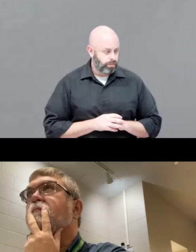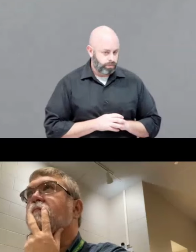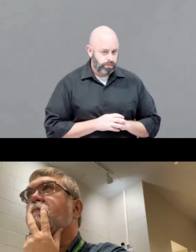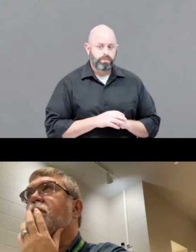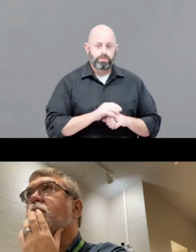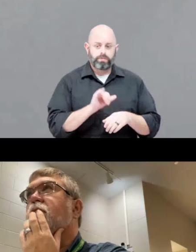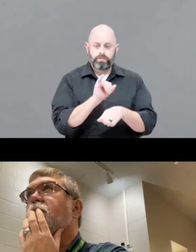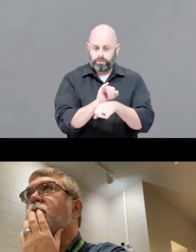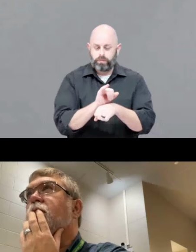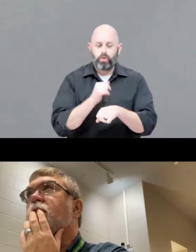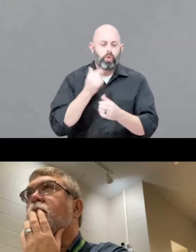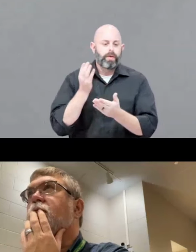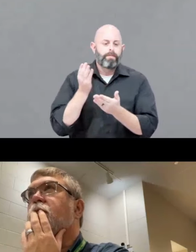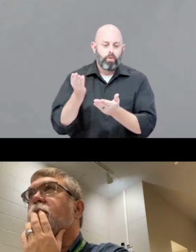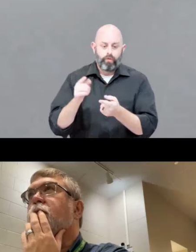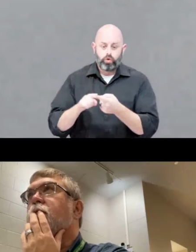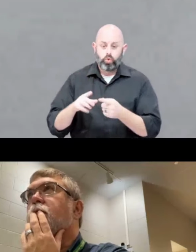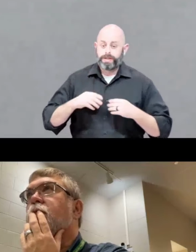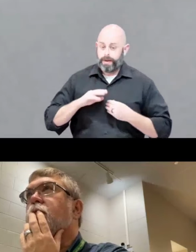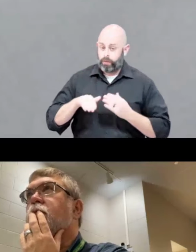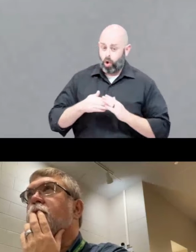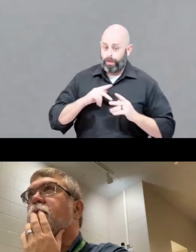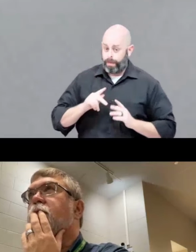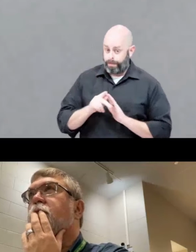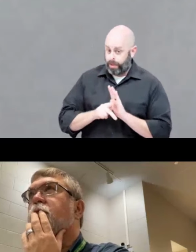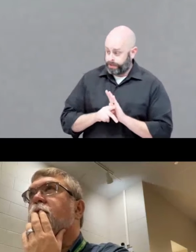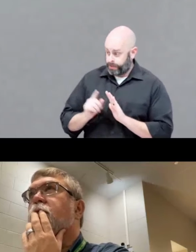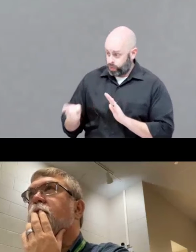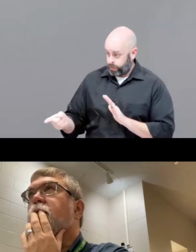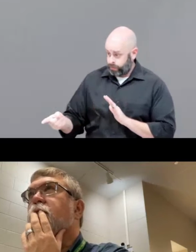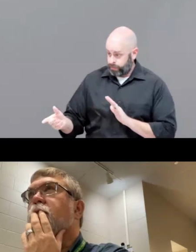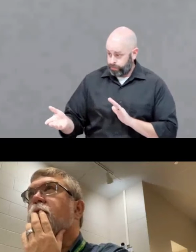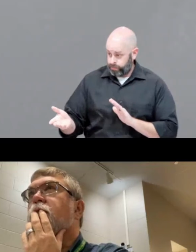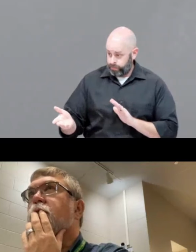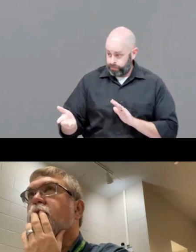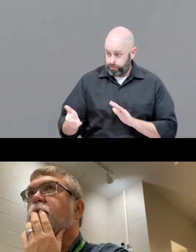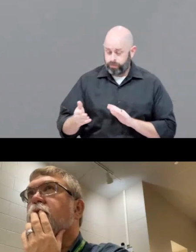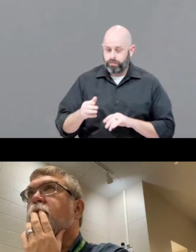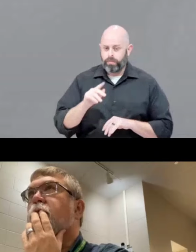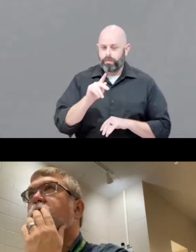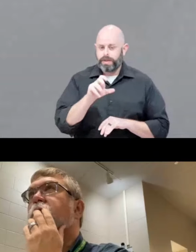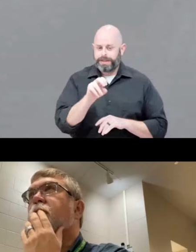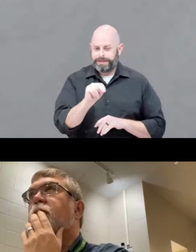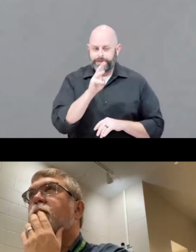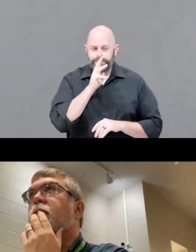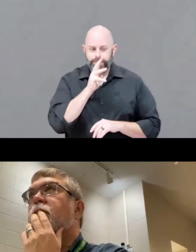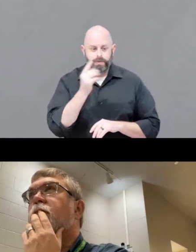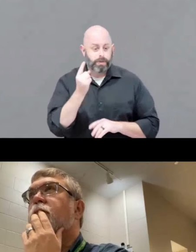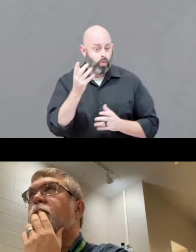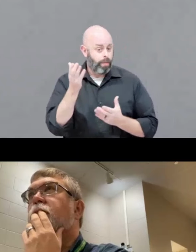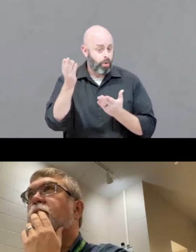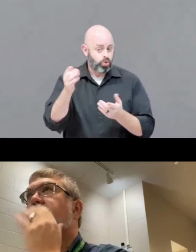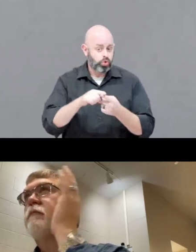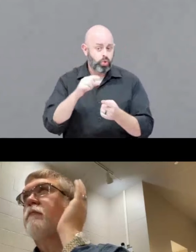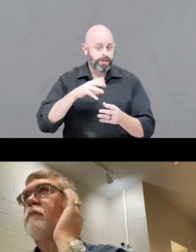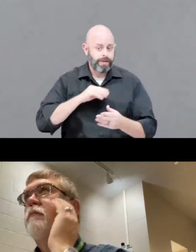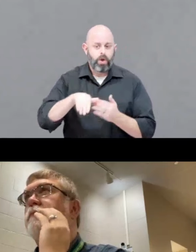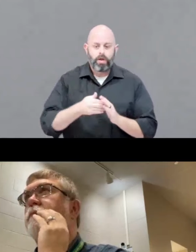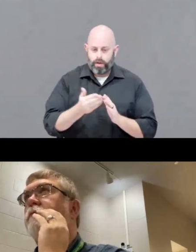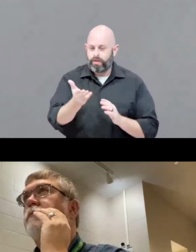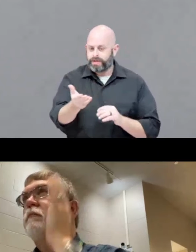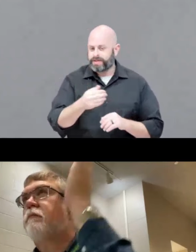We would move then to accept all the policies. So we want, motion is to accept